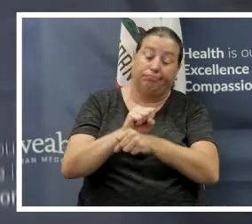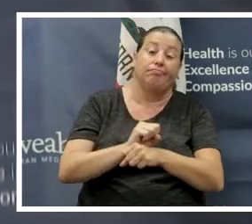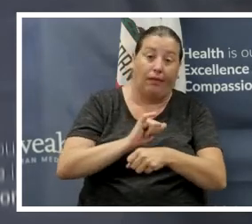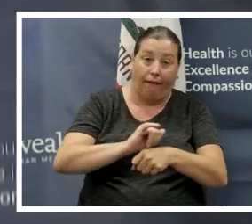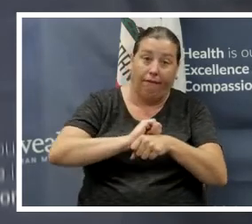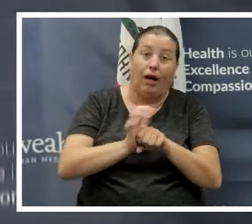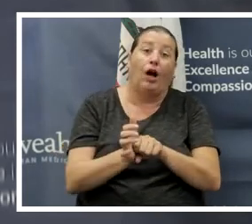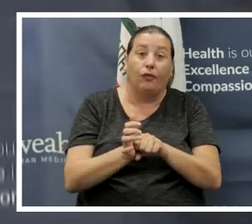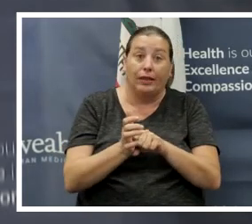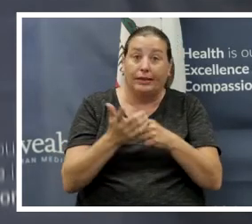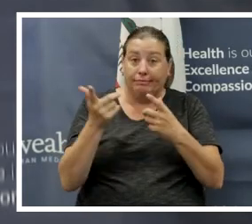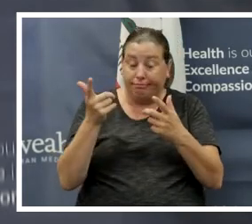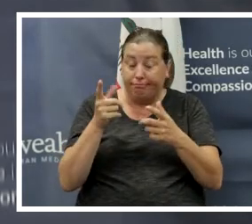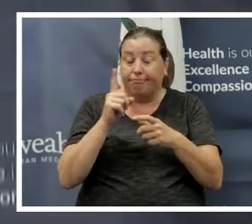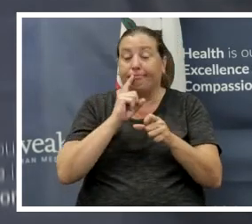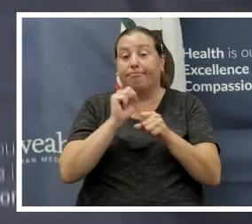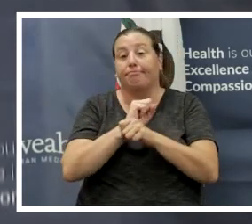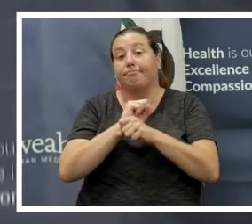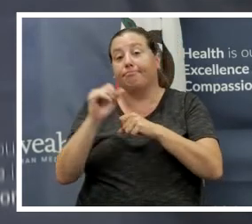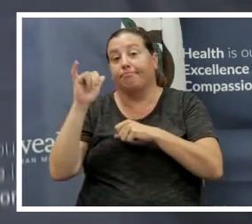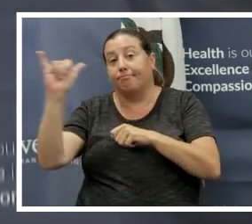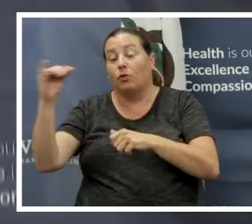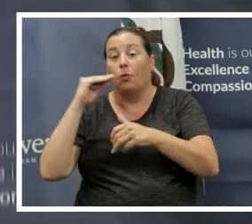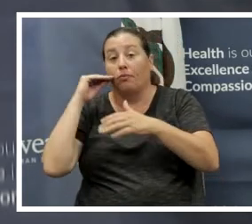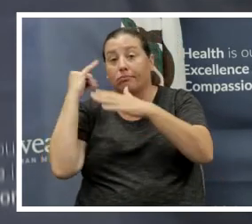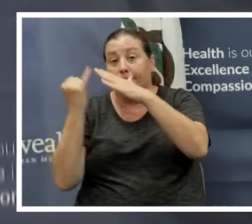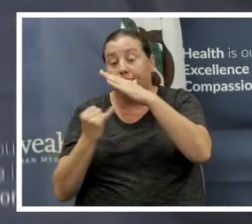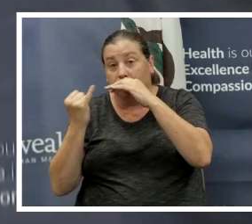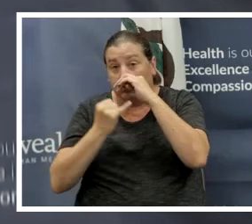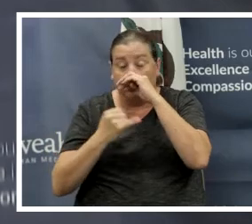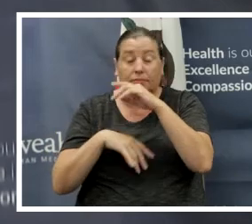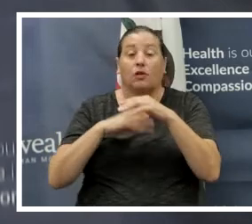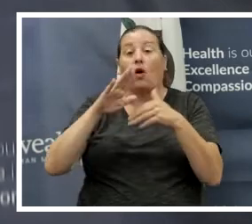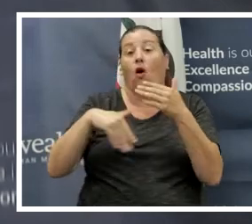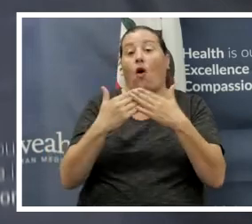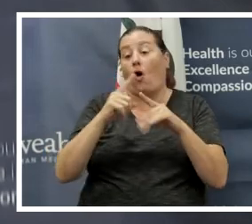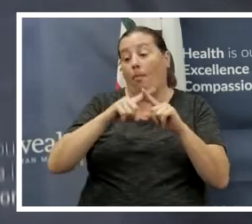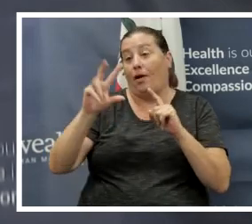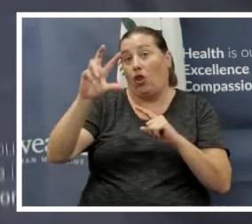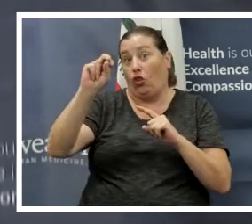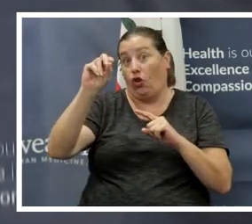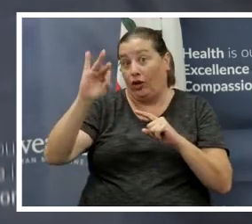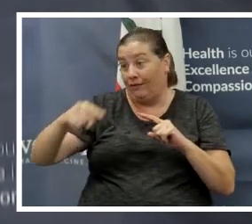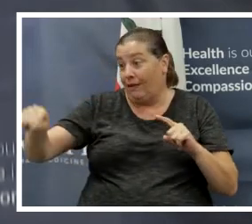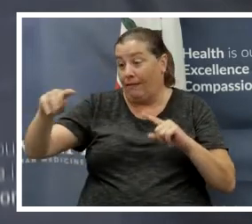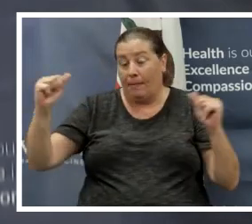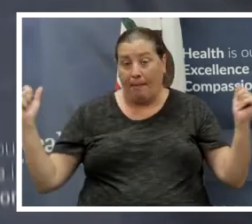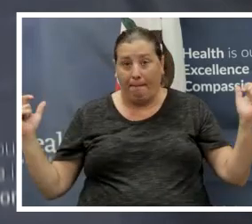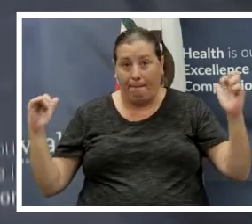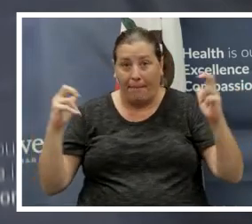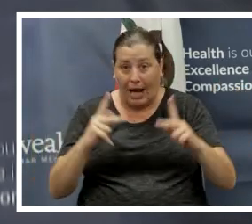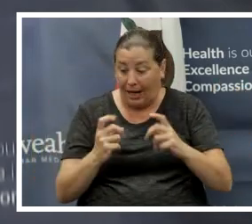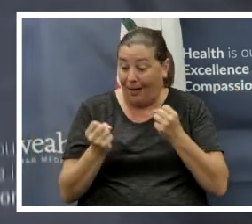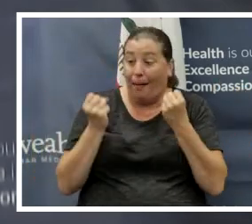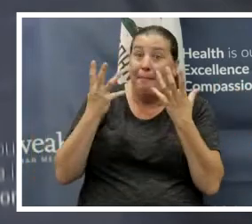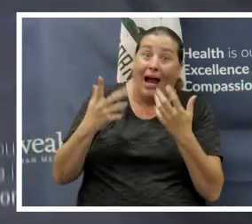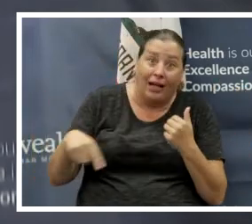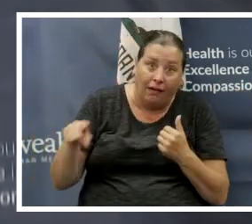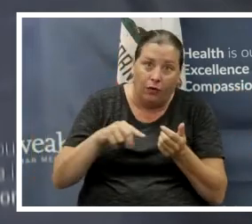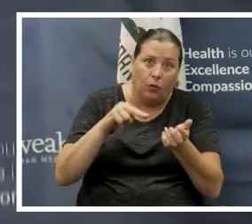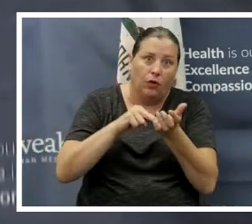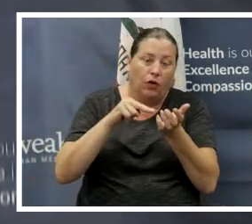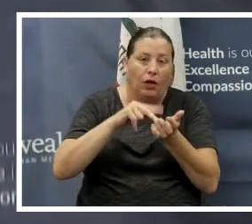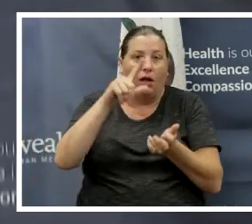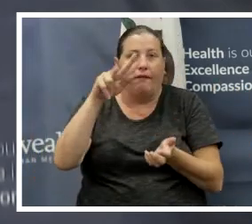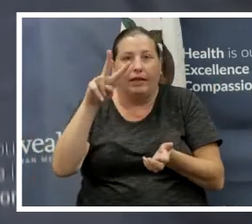at home, having to quarantine and recover. All but 30 of them are back, and many of them were nurses and LVNs